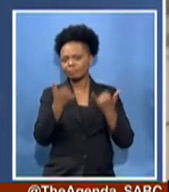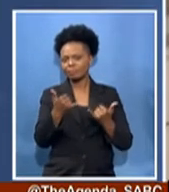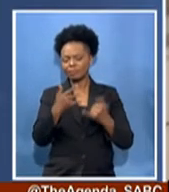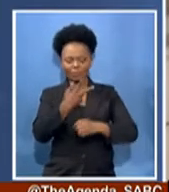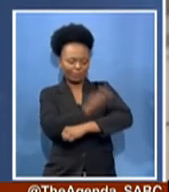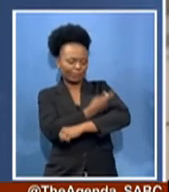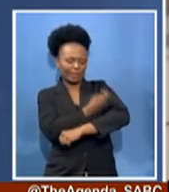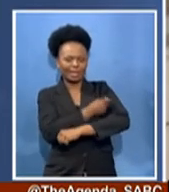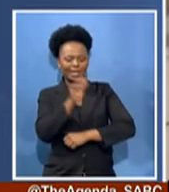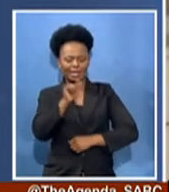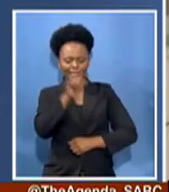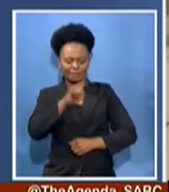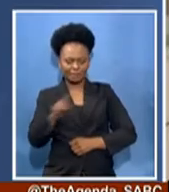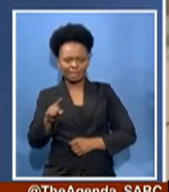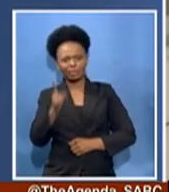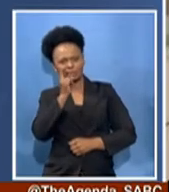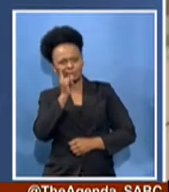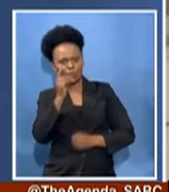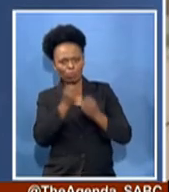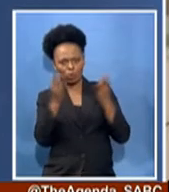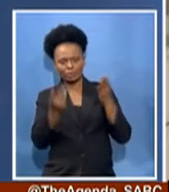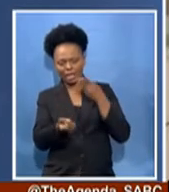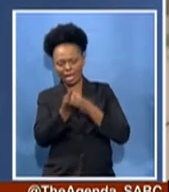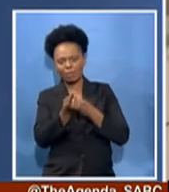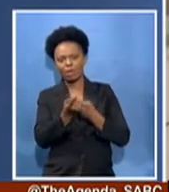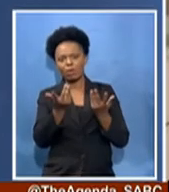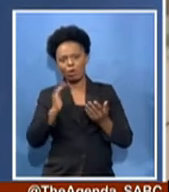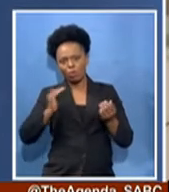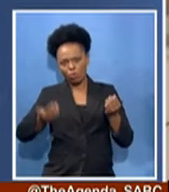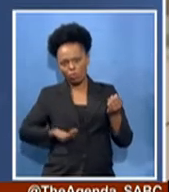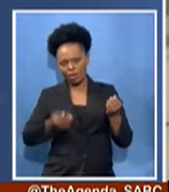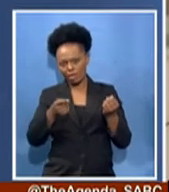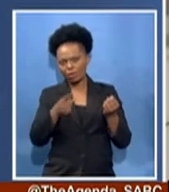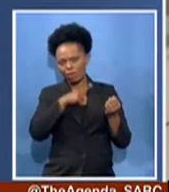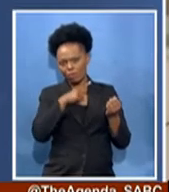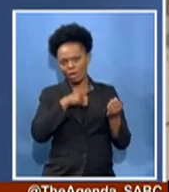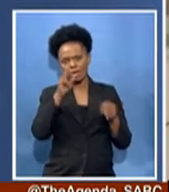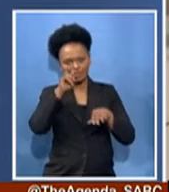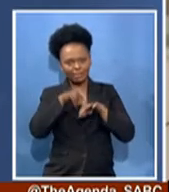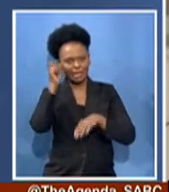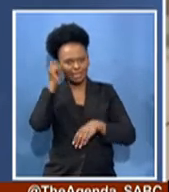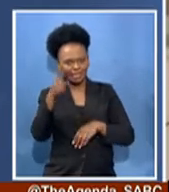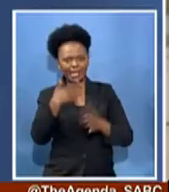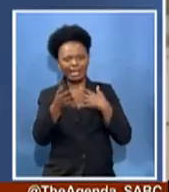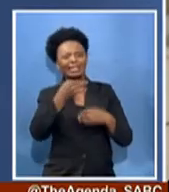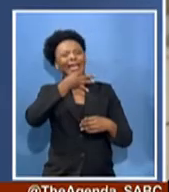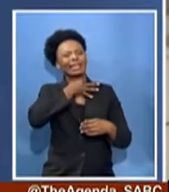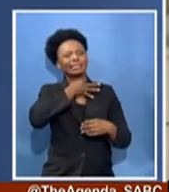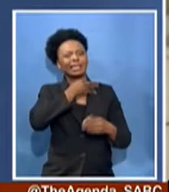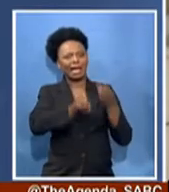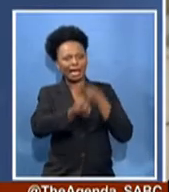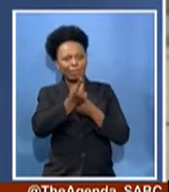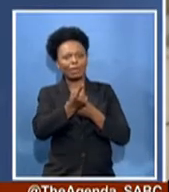women. And that's why you need to understand this. Was there any other risk factor that woman might have had? For example, being on the combined